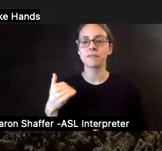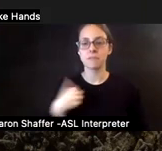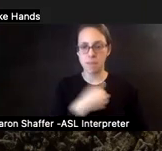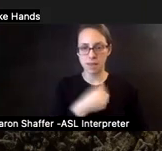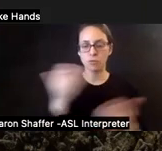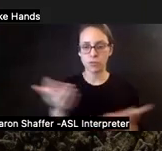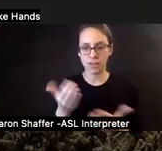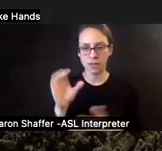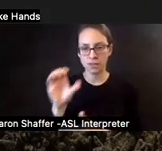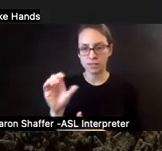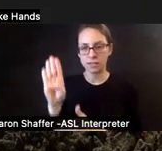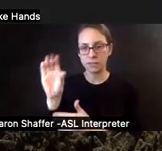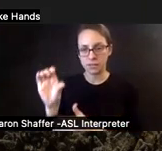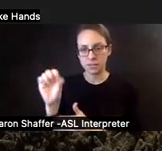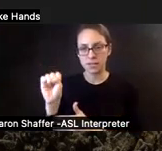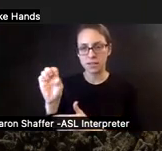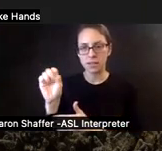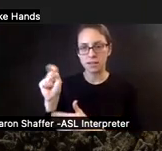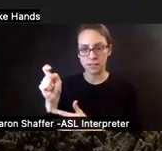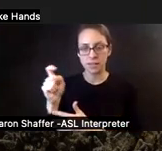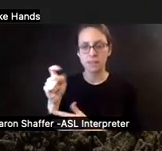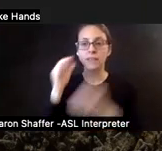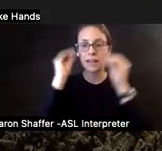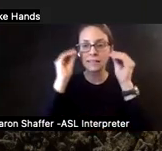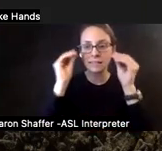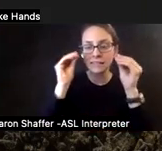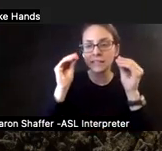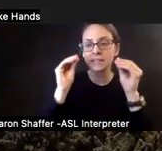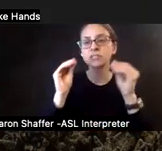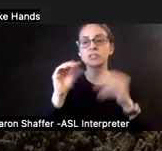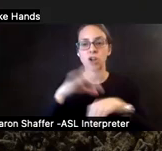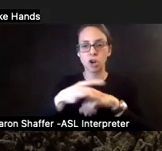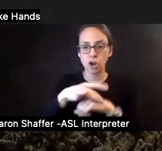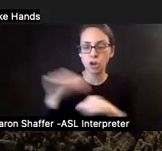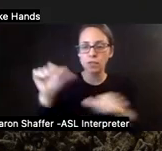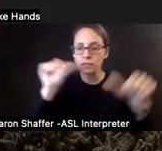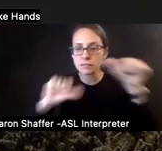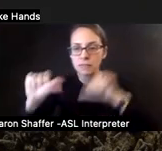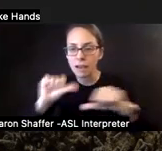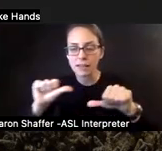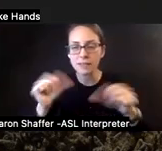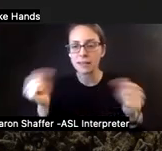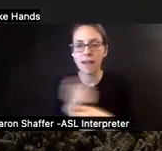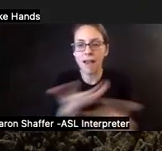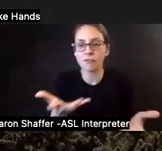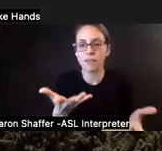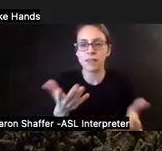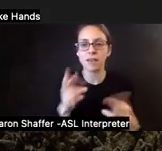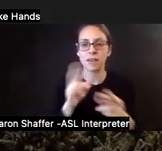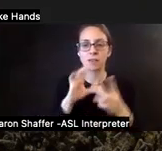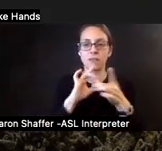at CCBC Essex and teach environmental science, oceanography, earth science, and anything earth related. But I'm also